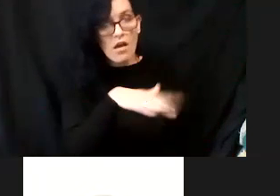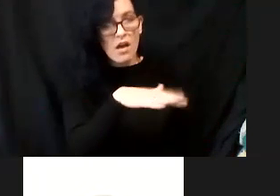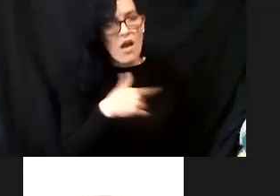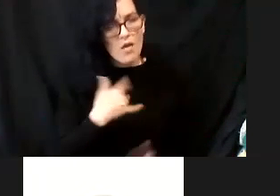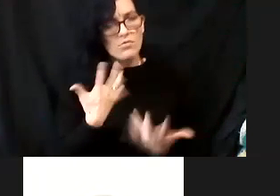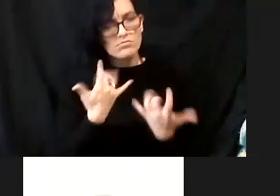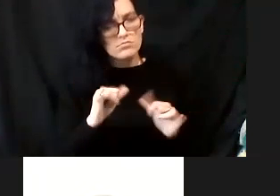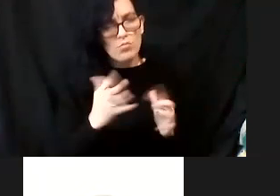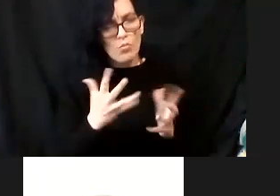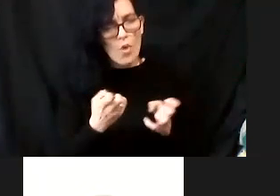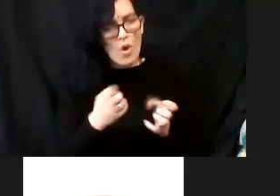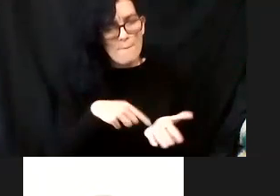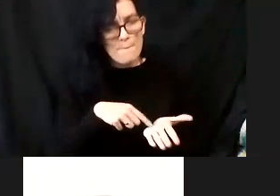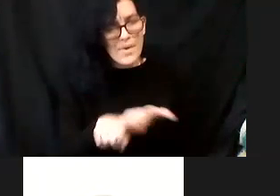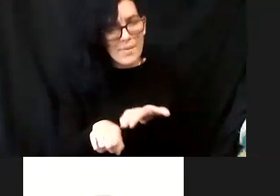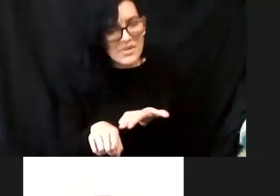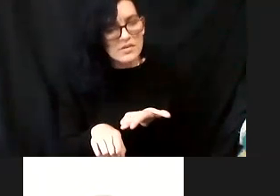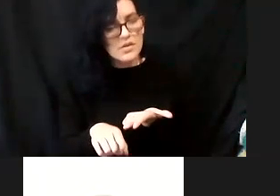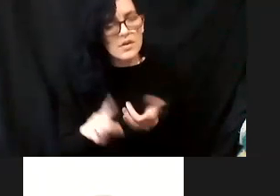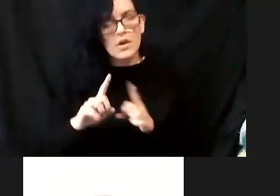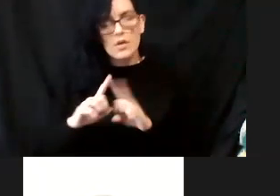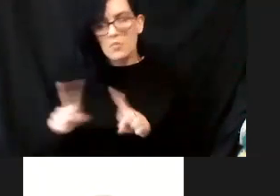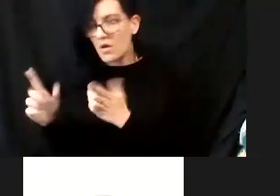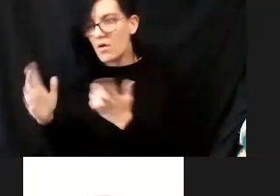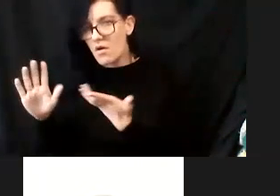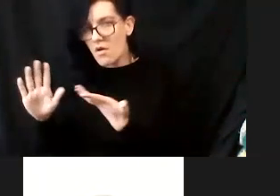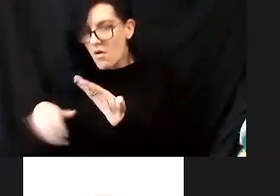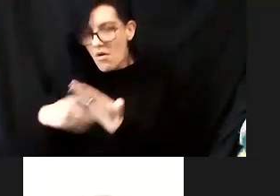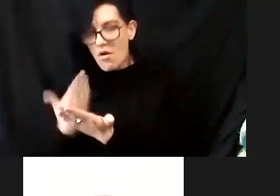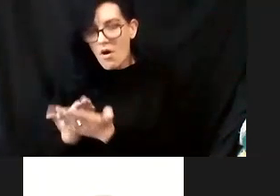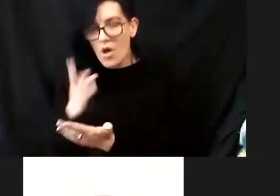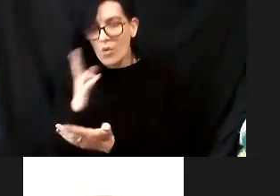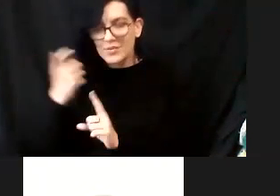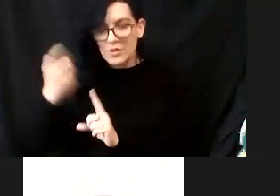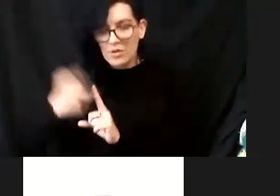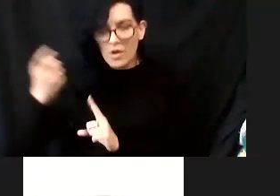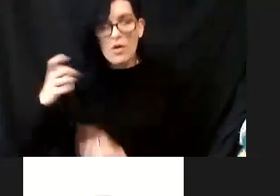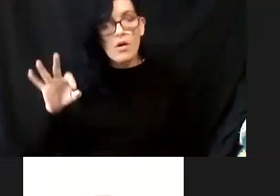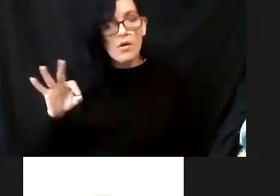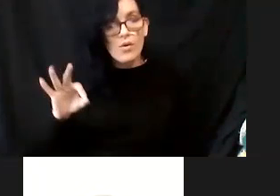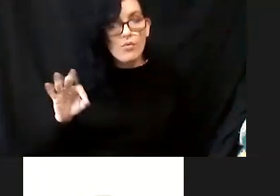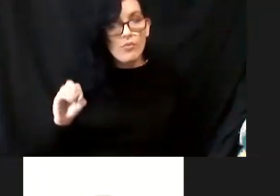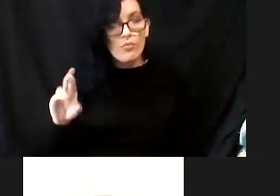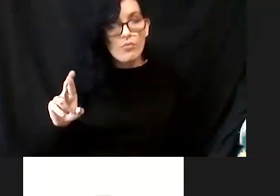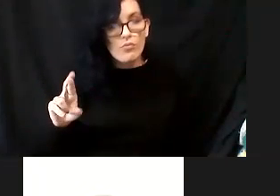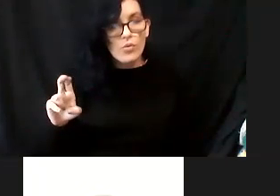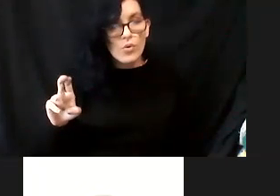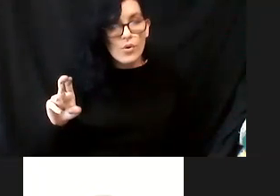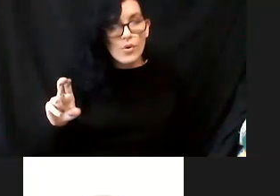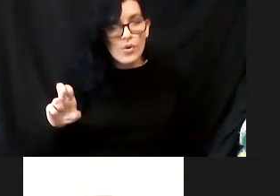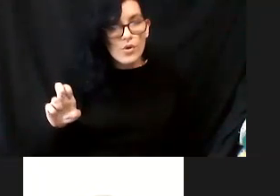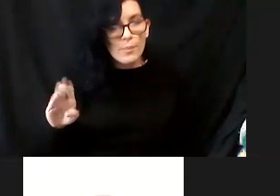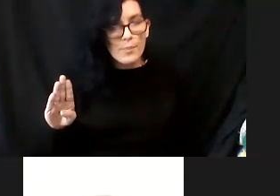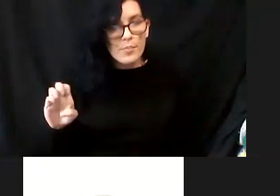everybody is automatically going to be put into forbearance or has been put in forbearance who would fall into this